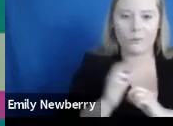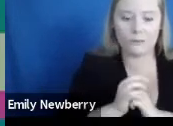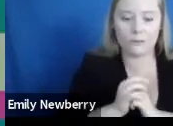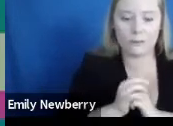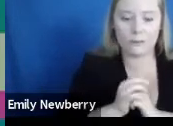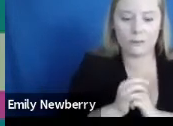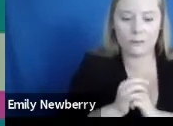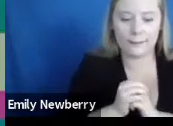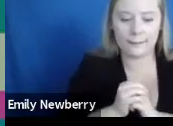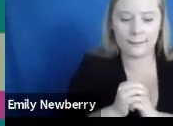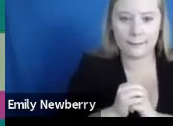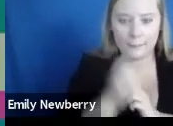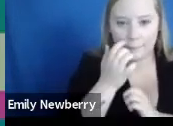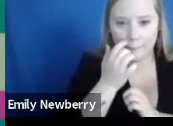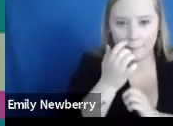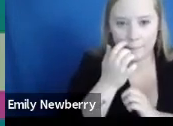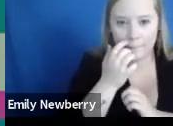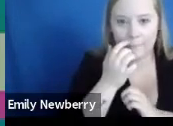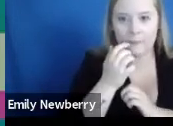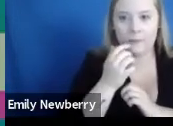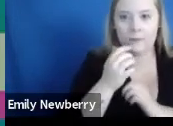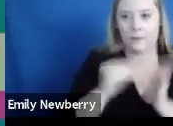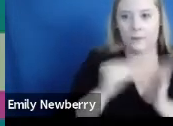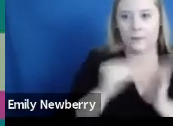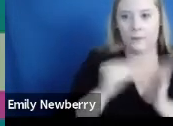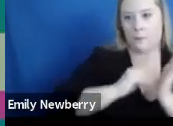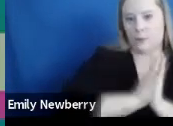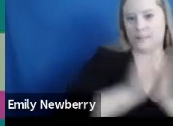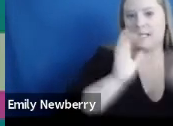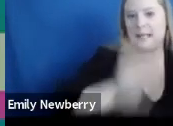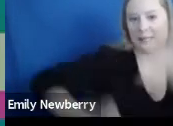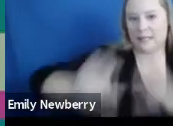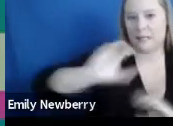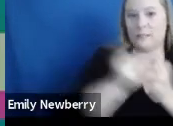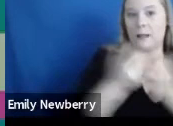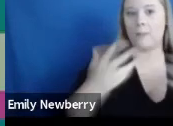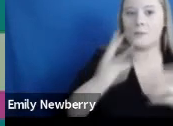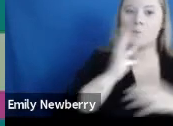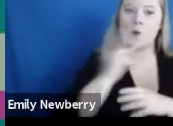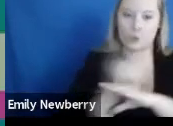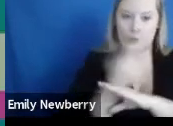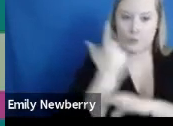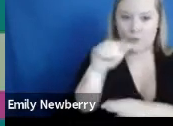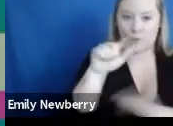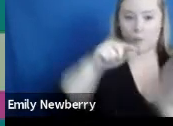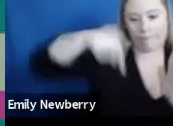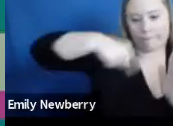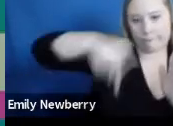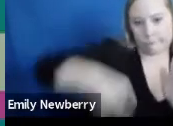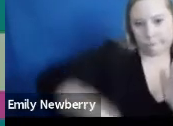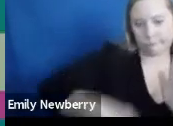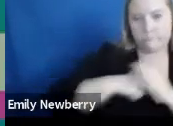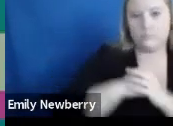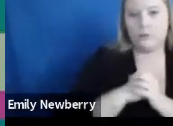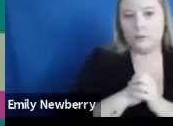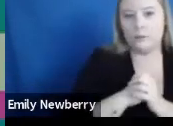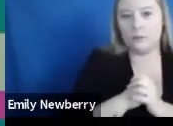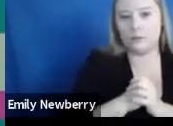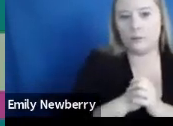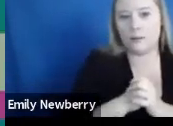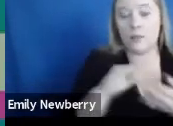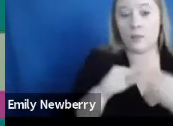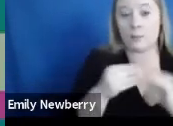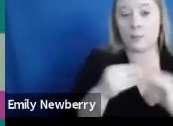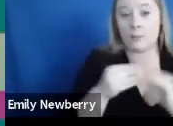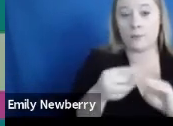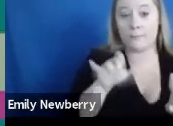essentially they're logging the chemicals and the amount of water they use for fracking. So backing some numbers out of there, they came out with a